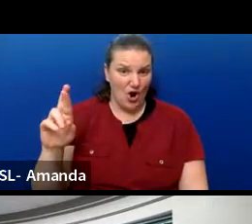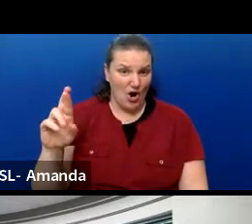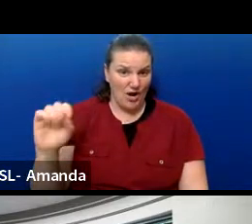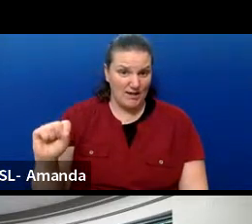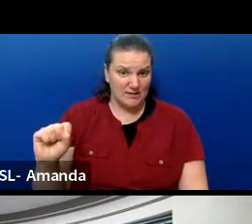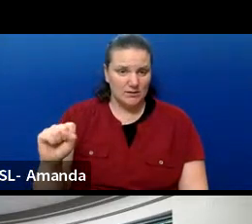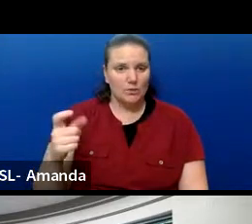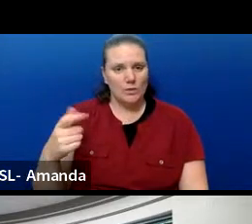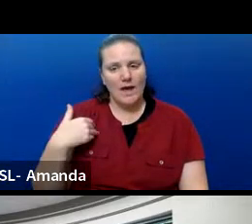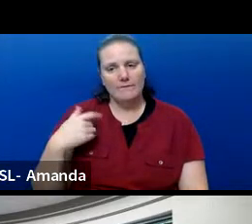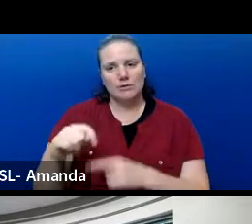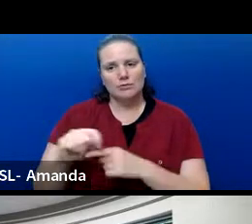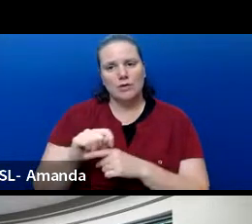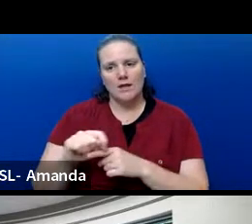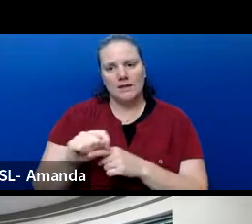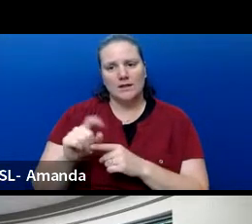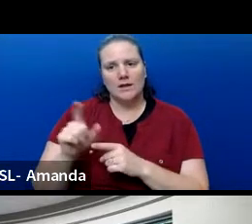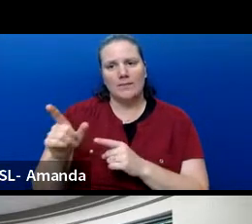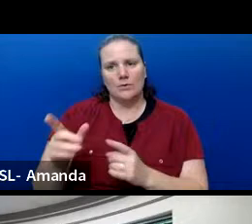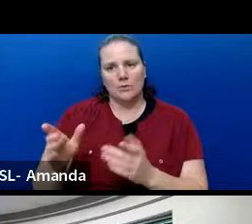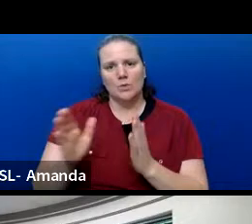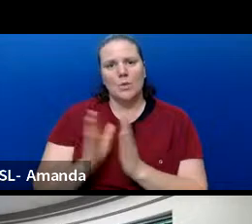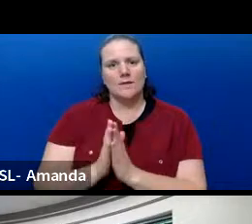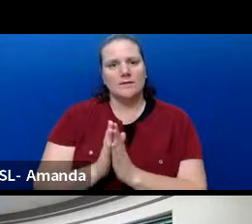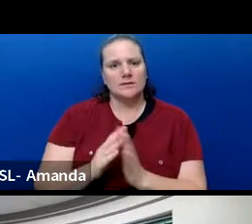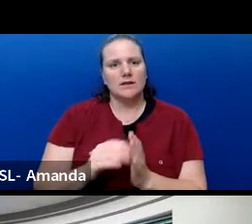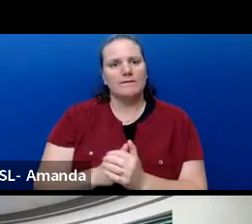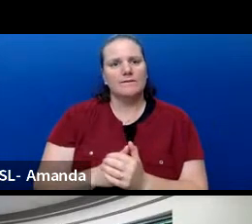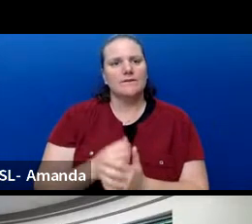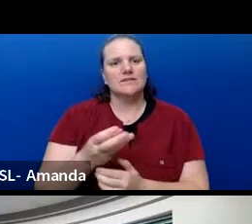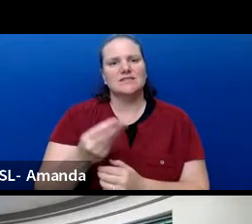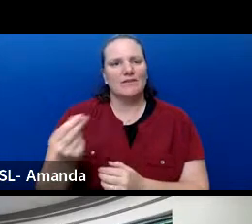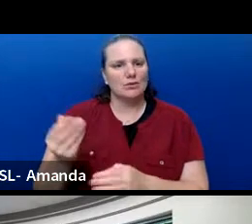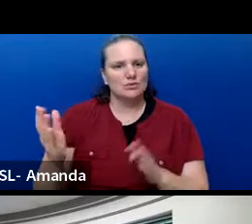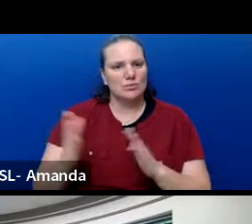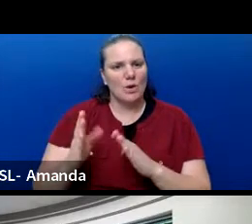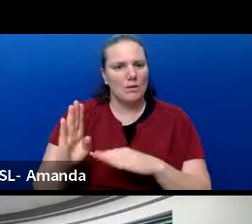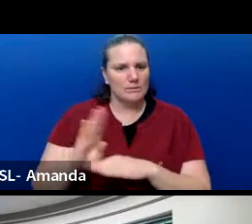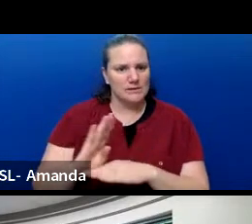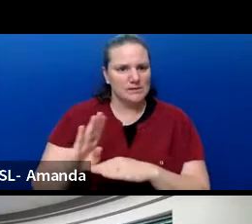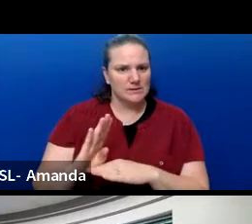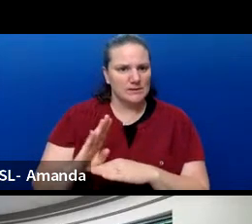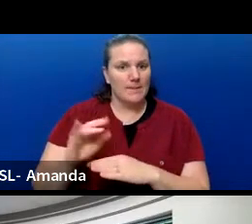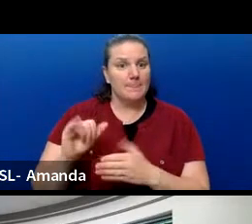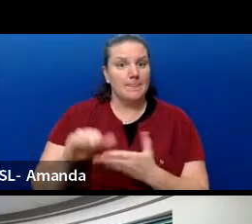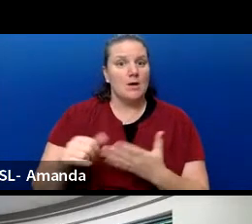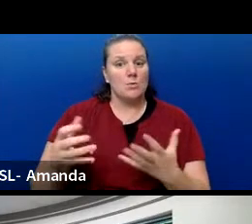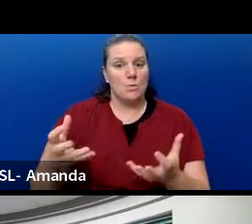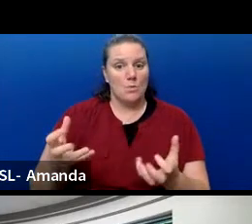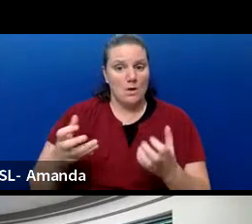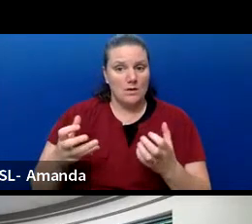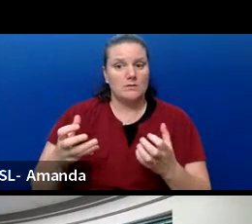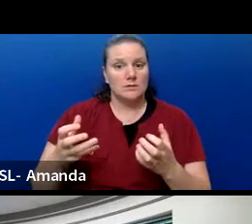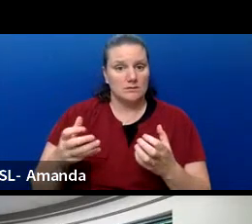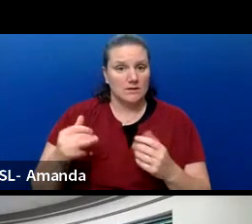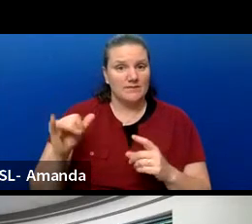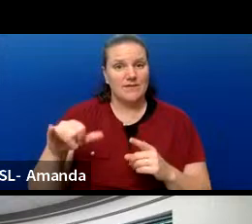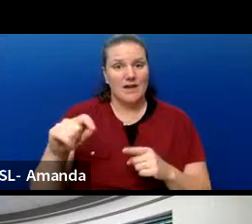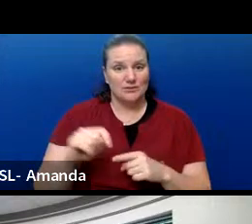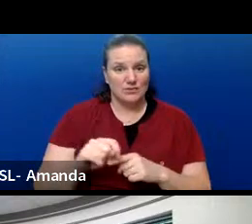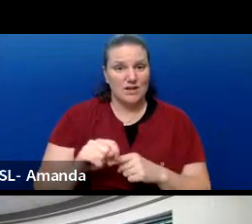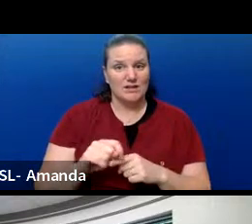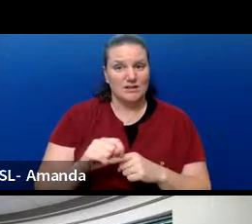at the request of several small businesses that wanted that training